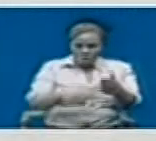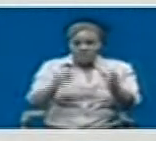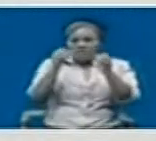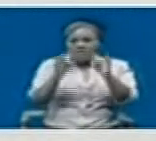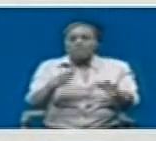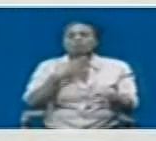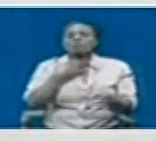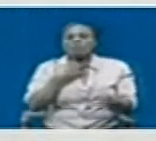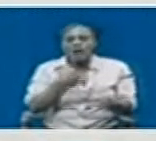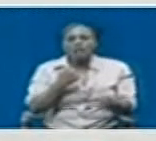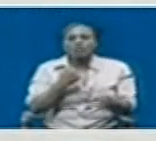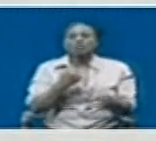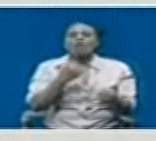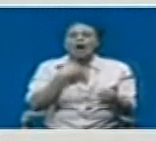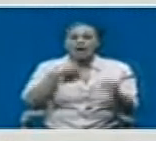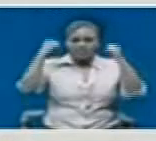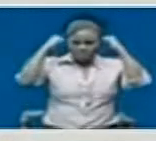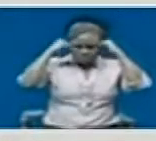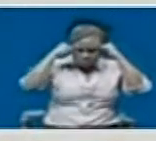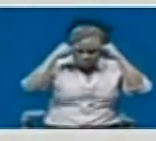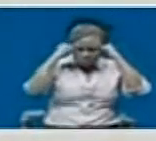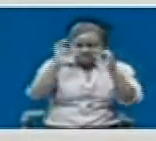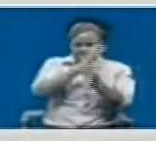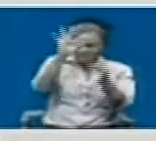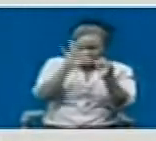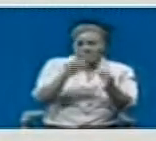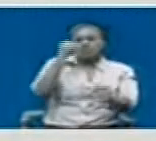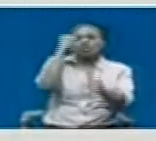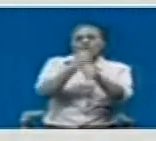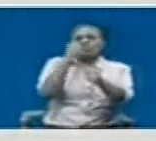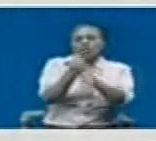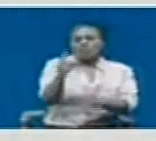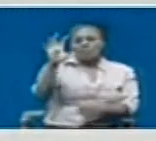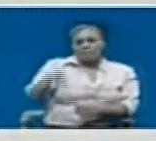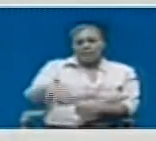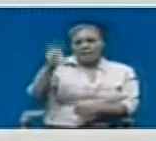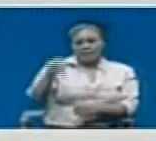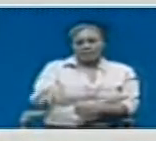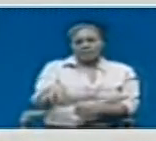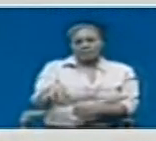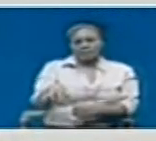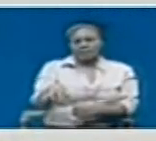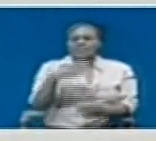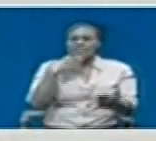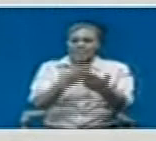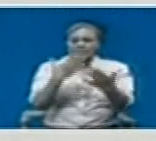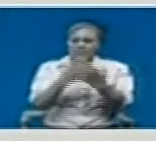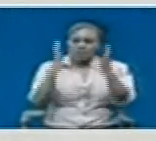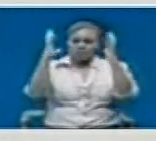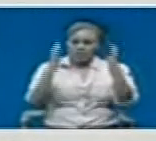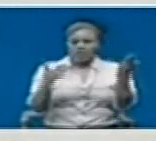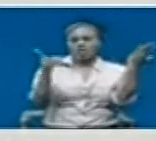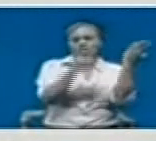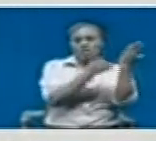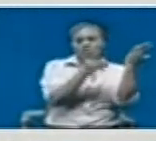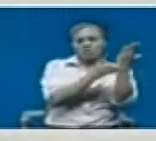to tailor courses specific to job demand or the job market at the end of it all. Thank you so much, Doctor. Thank